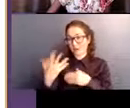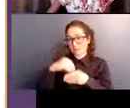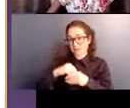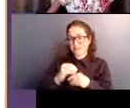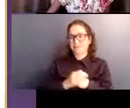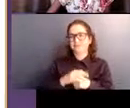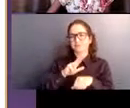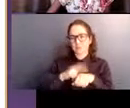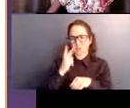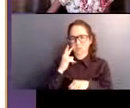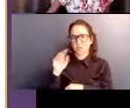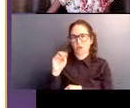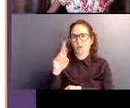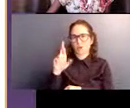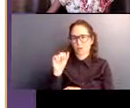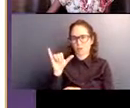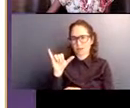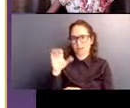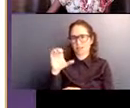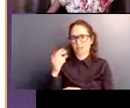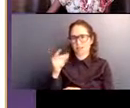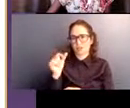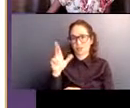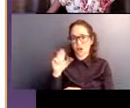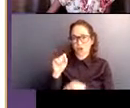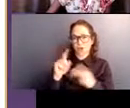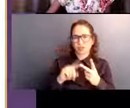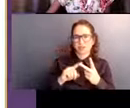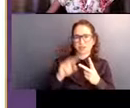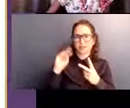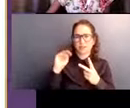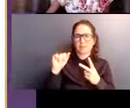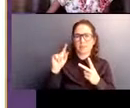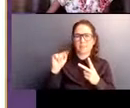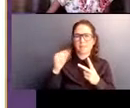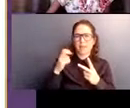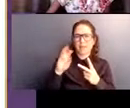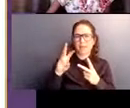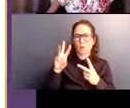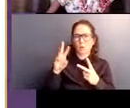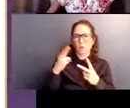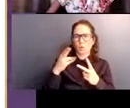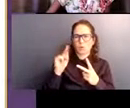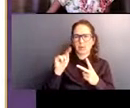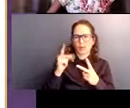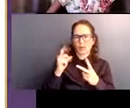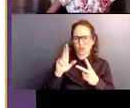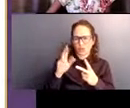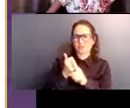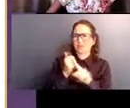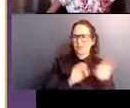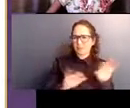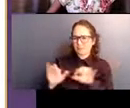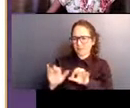saw Mr. Ray Charles, but Matthew Whitaker was the other pianist that was in the slide right before